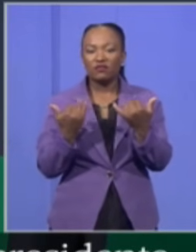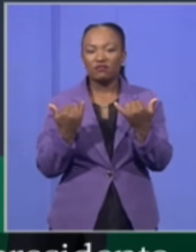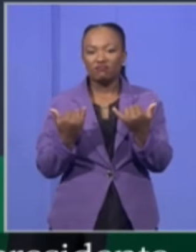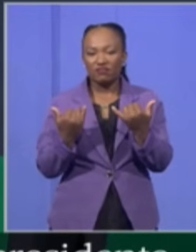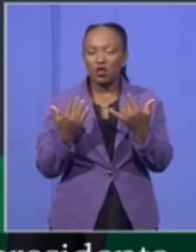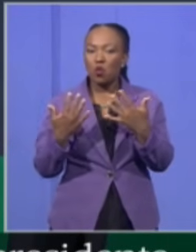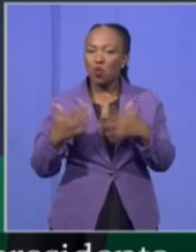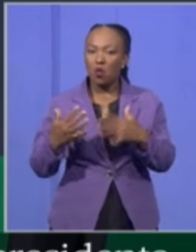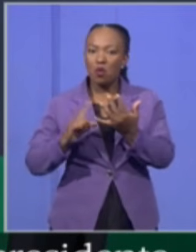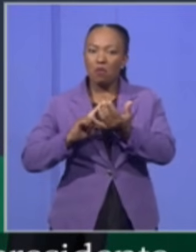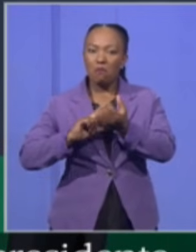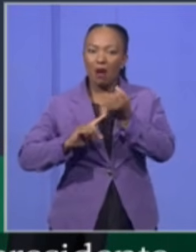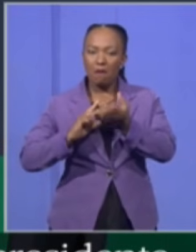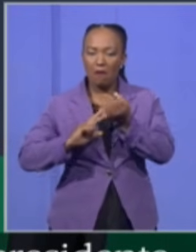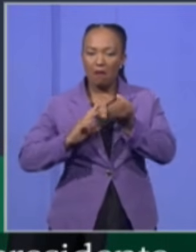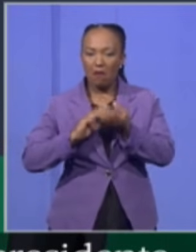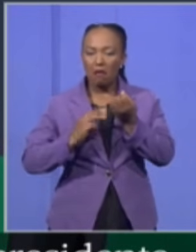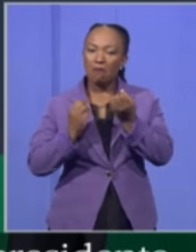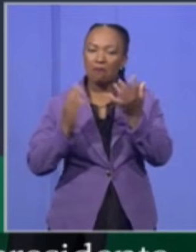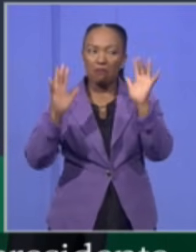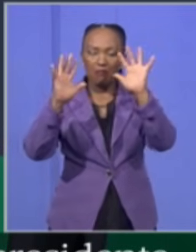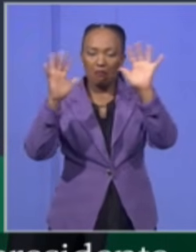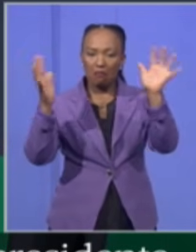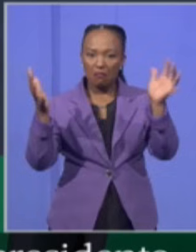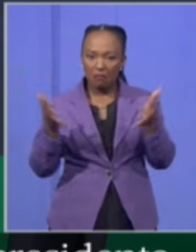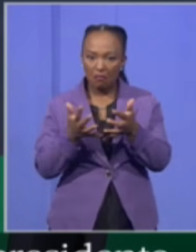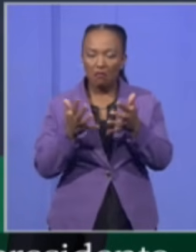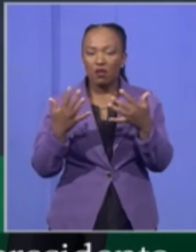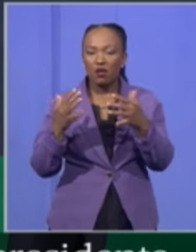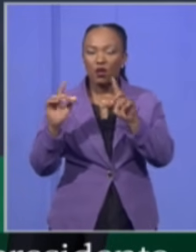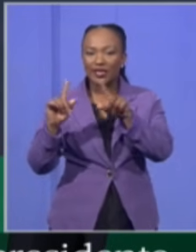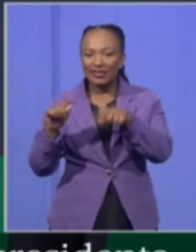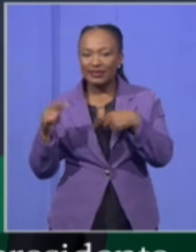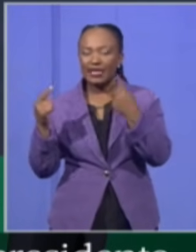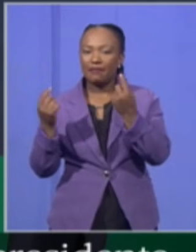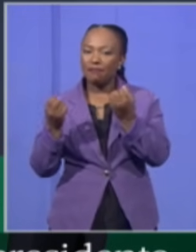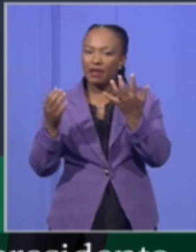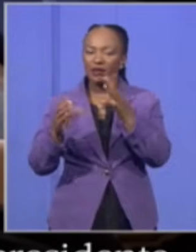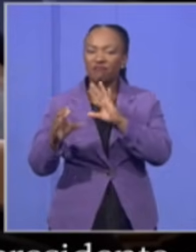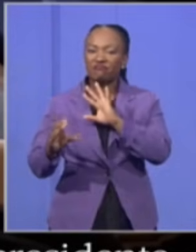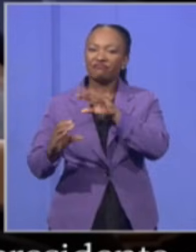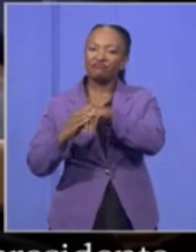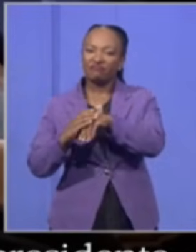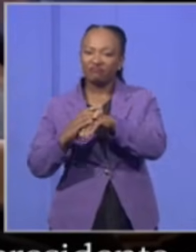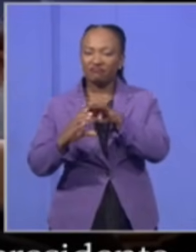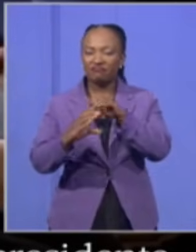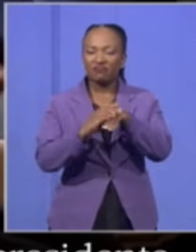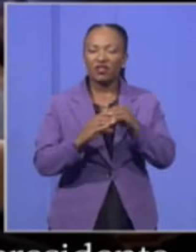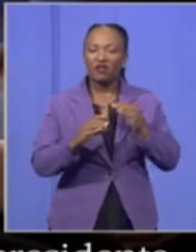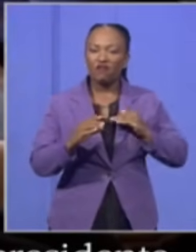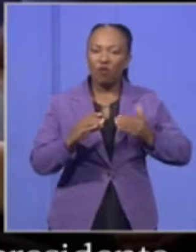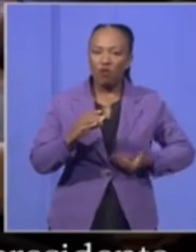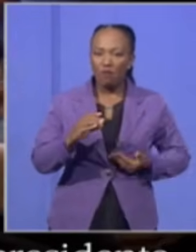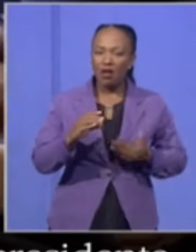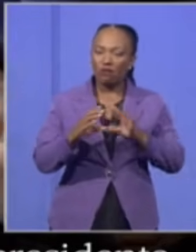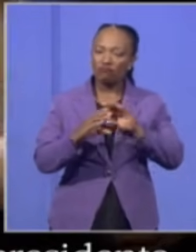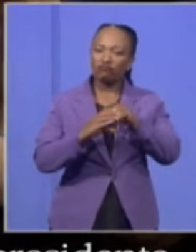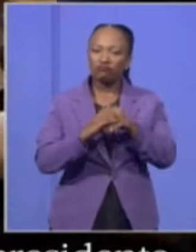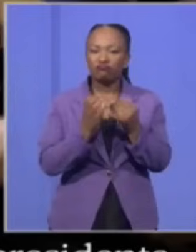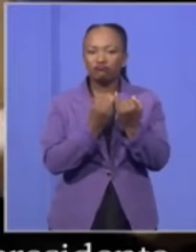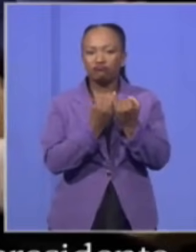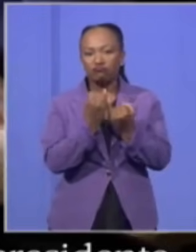tše mmalwa lefaseng ka bophara go bala le go ba le dihlopha tše mmalwa tša kgwele ya maoto ya basadi tšeo di tšerego karolo